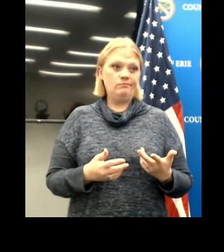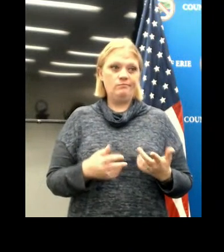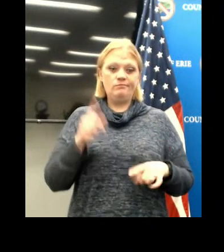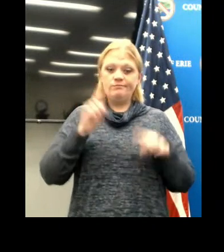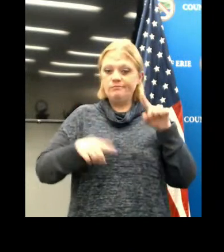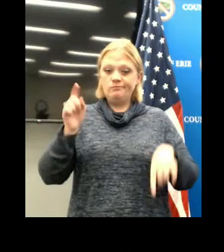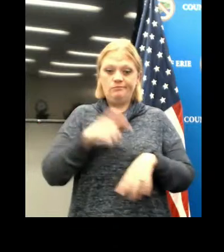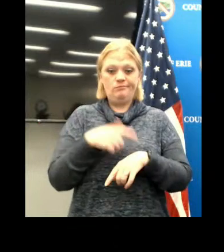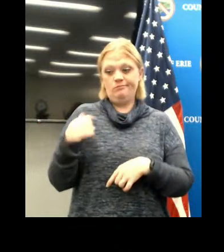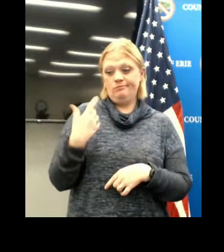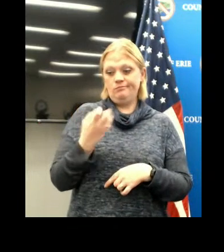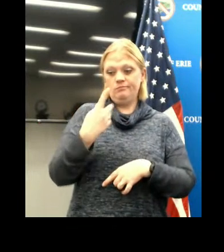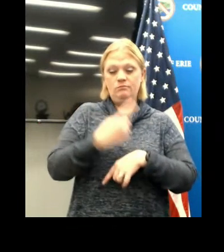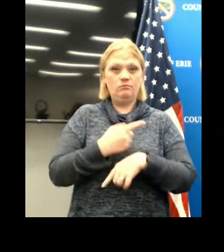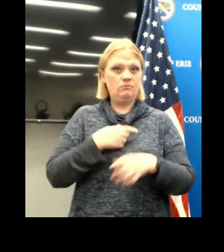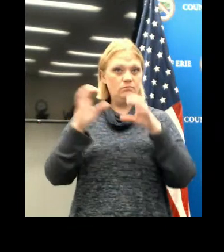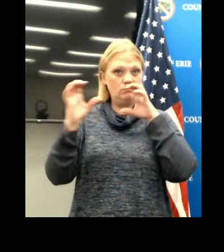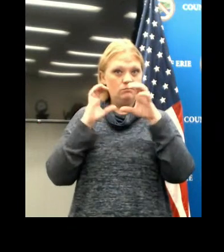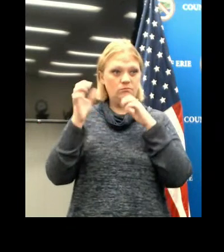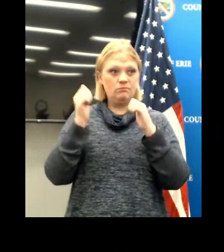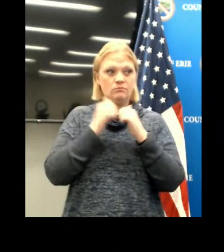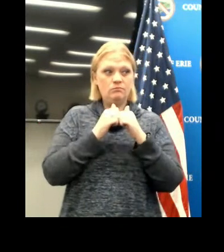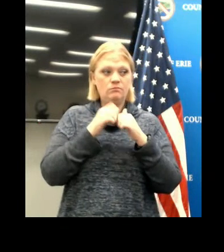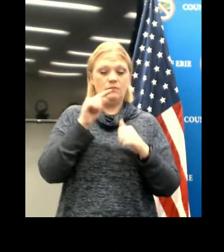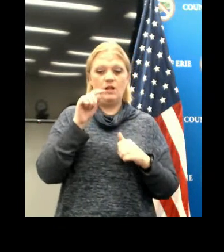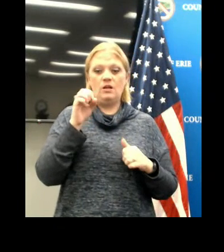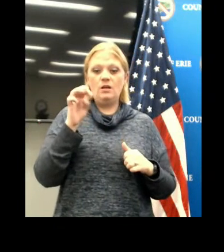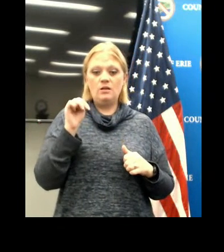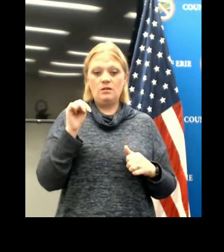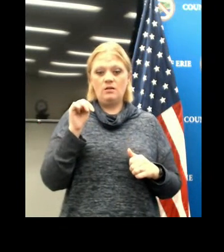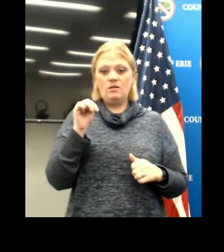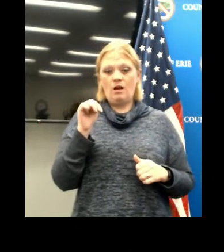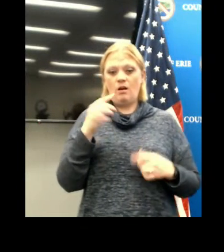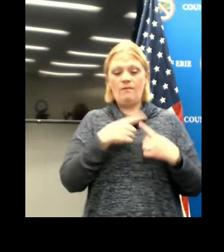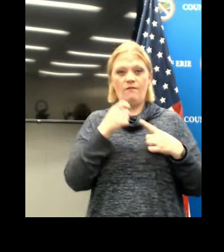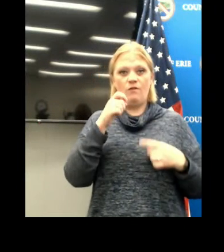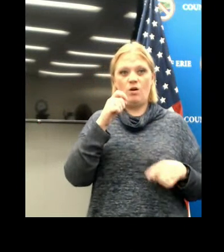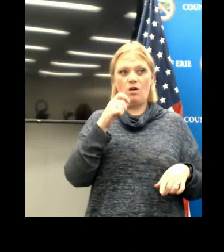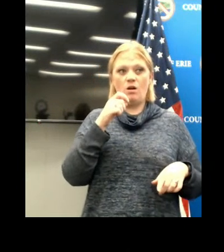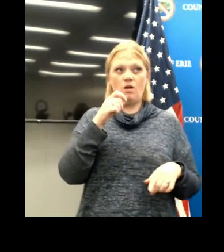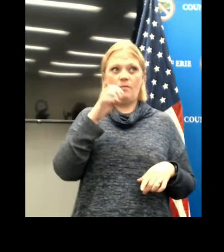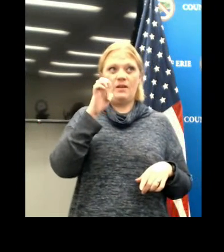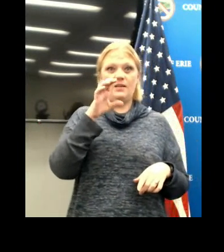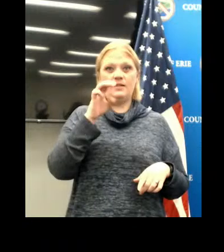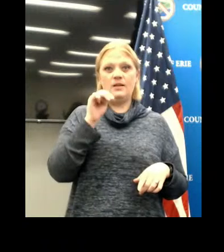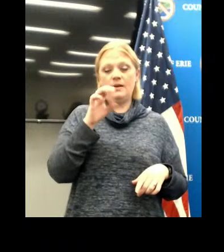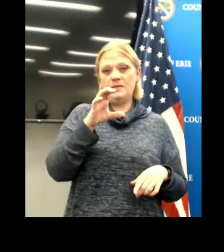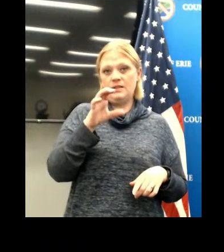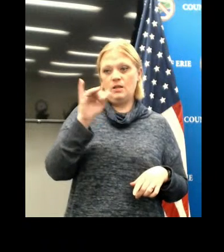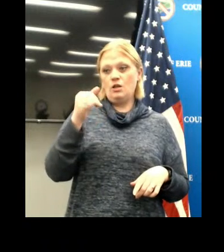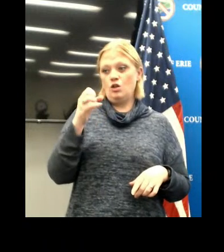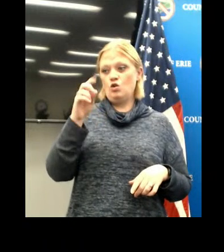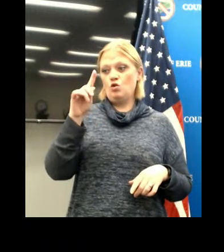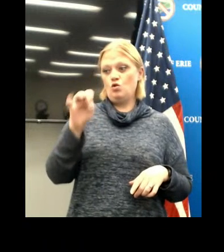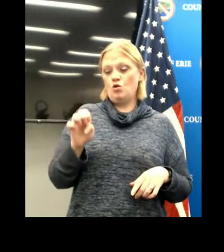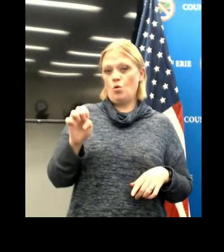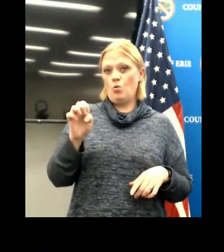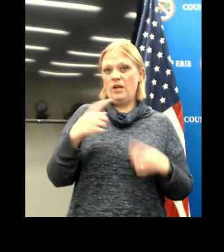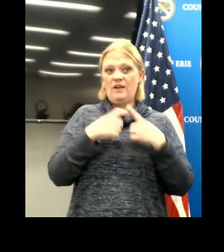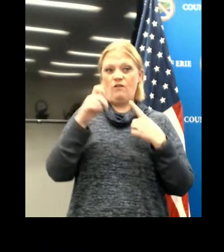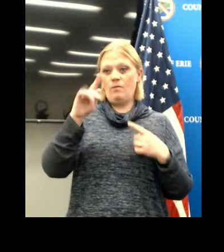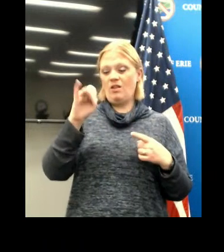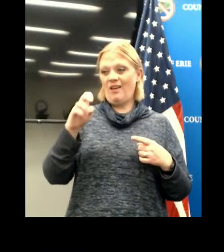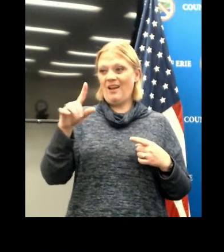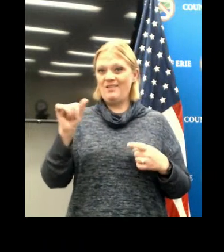times over the last few days, I've communicated with Tom Croce from ECMC, Jody LeMayo from Kaleida Health, and